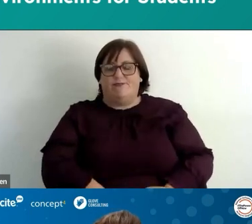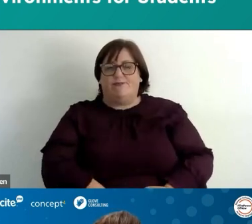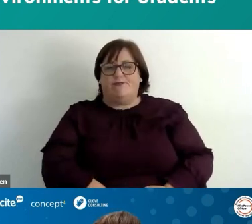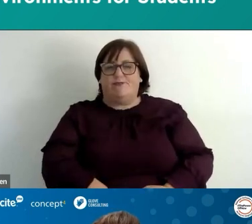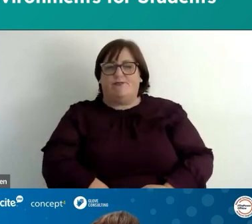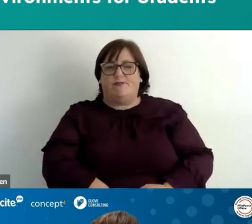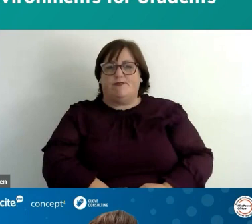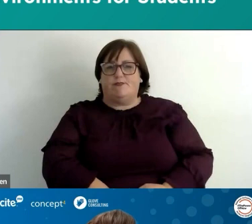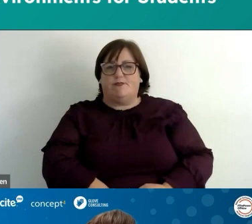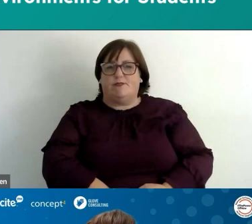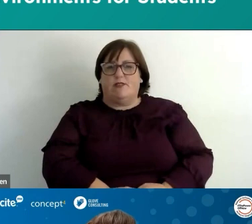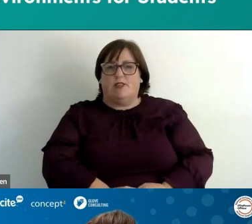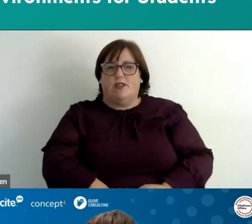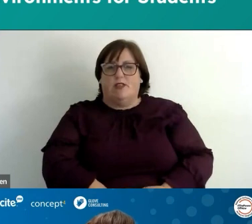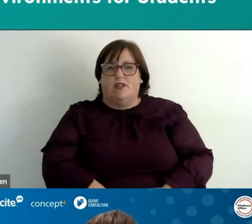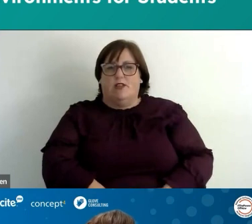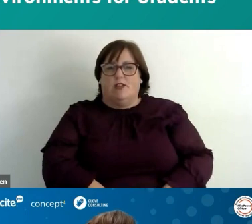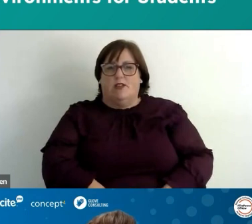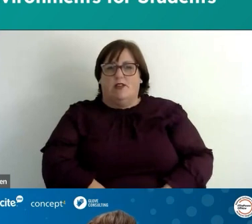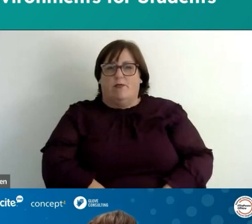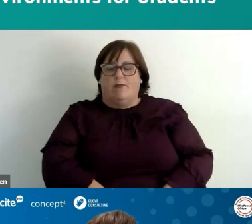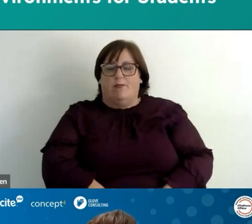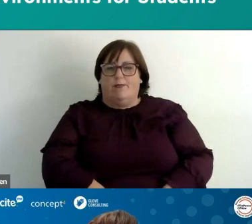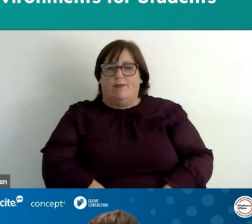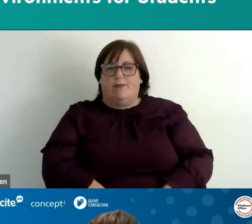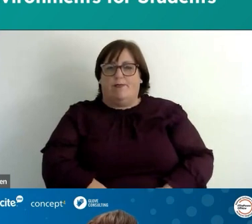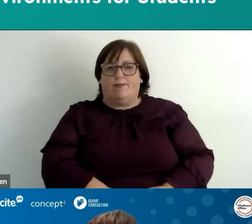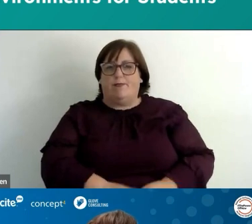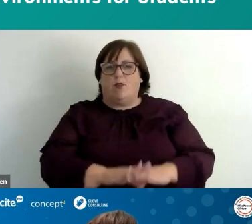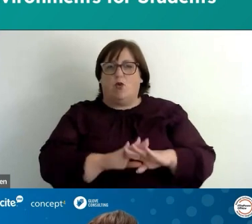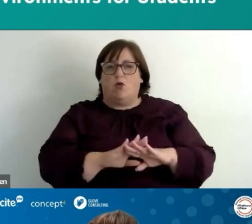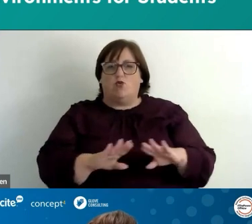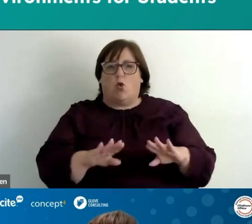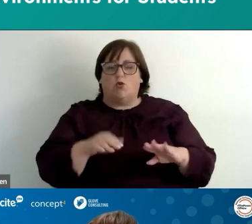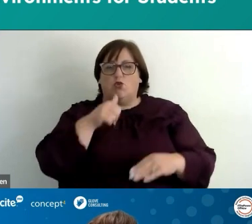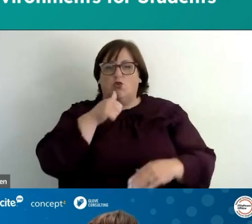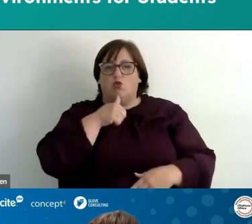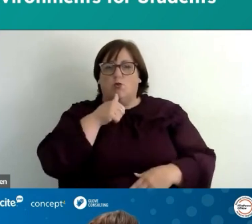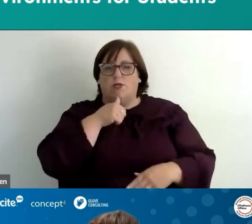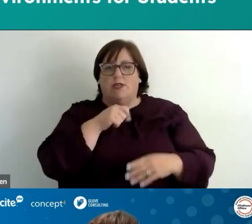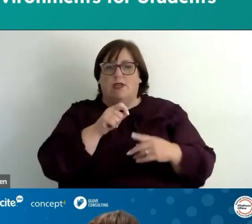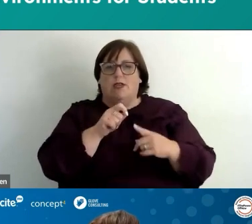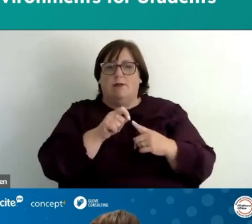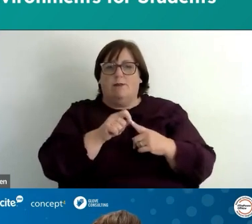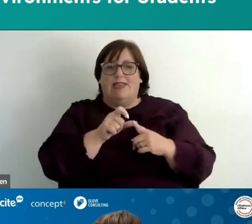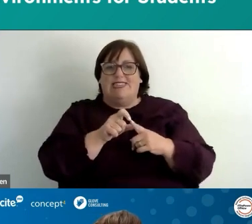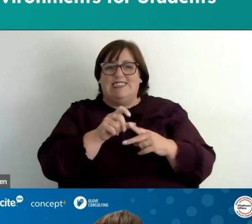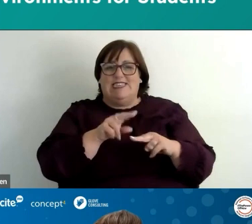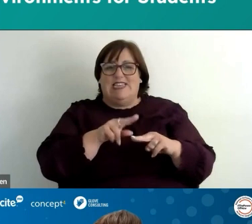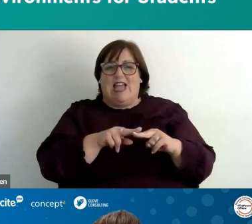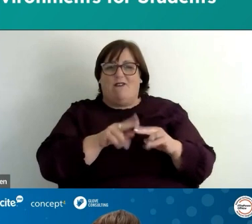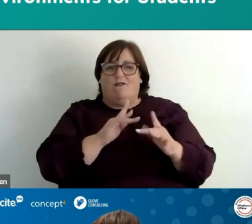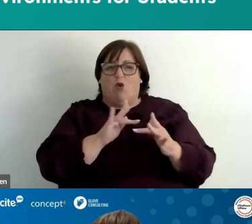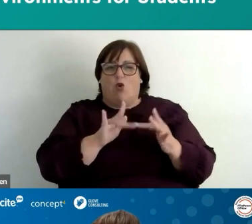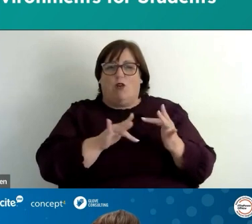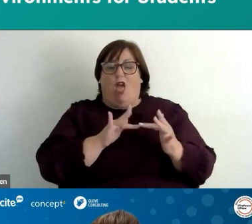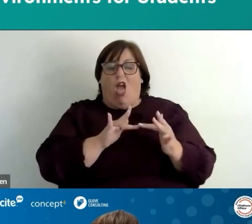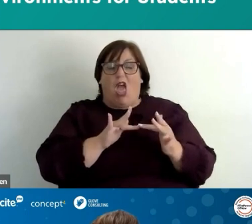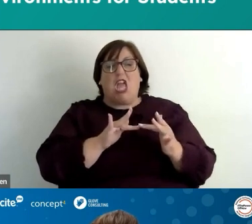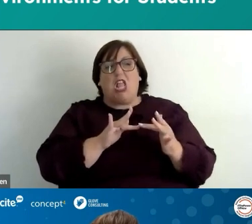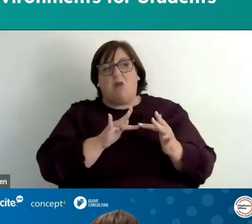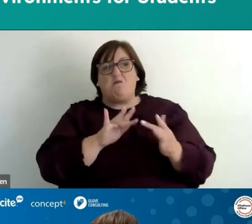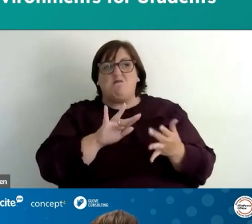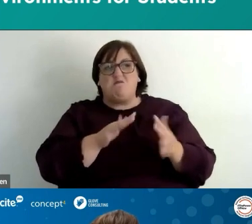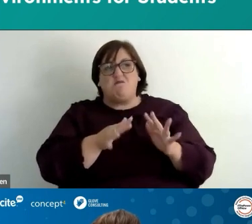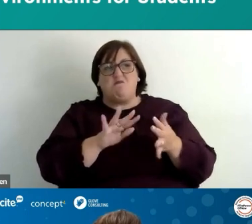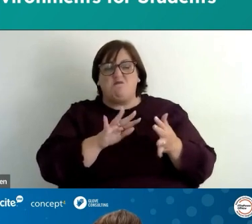In terms of not using PDFs online, yes, that is a good solution, but in some cases that can be prohibitive. So